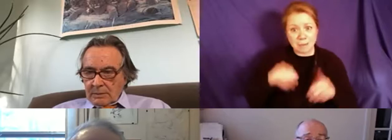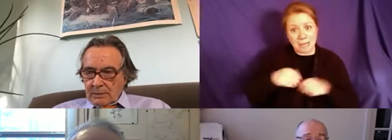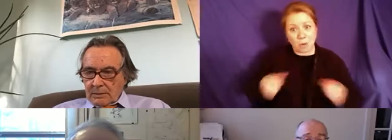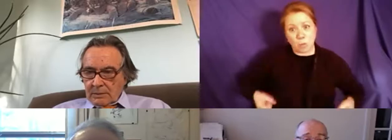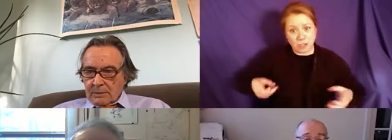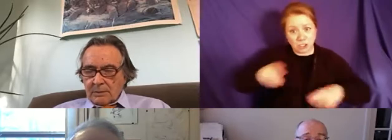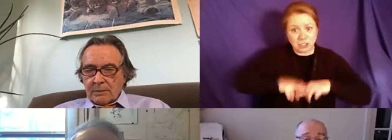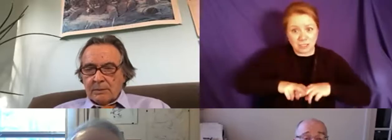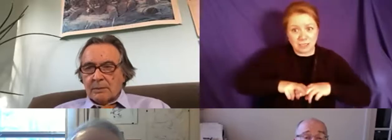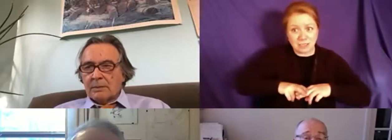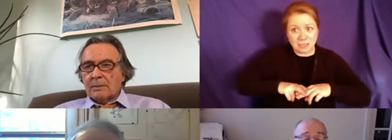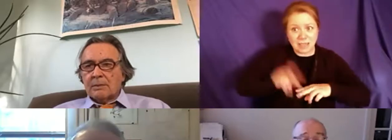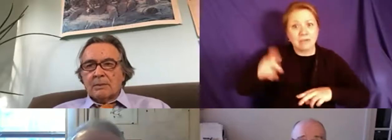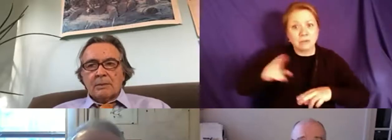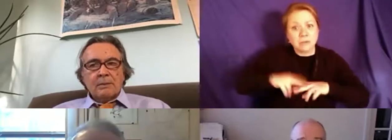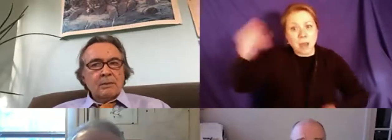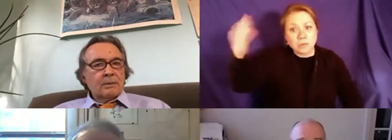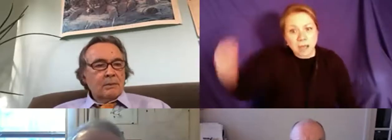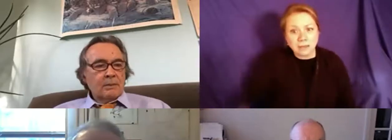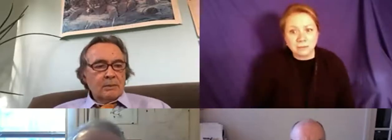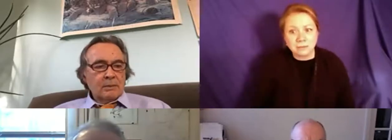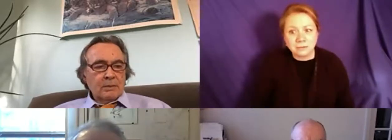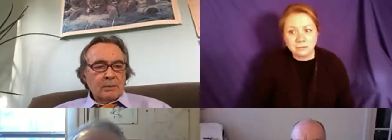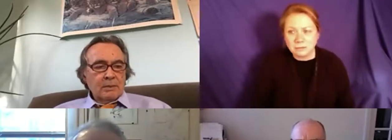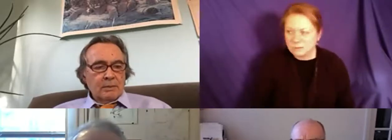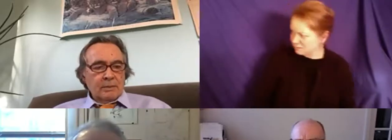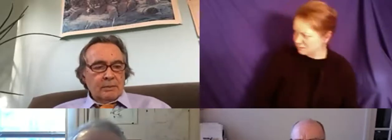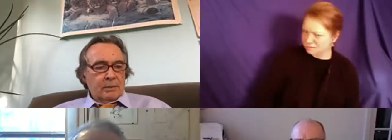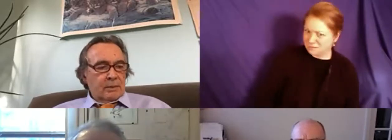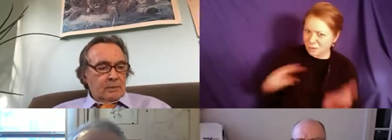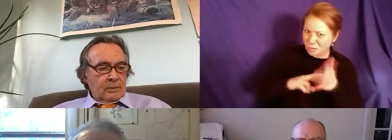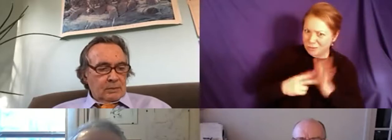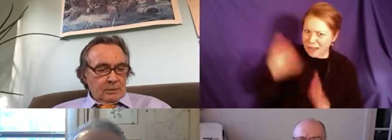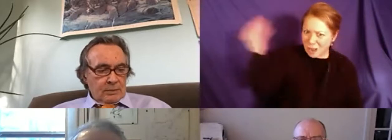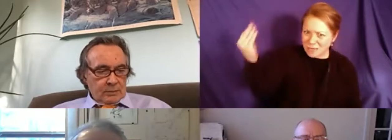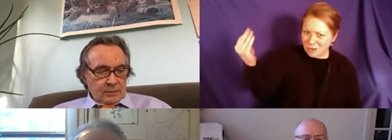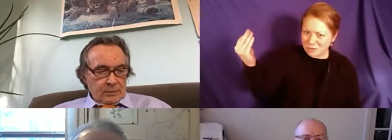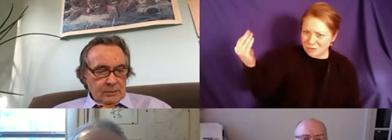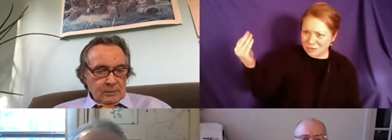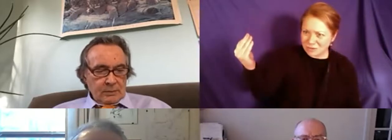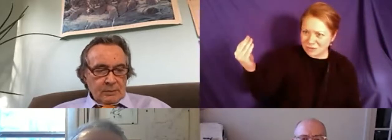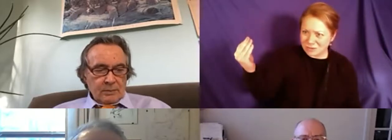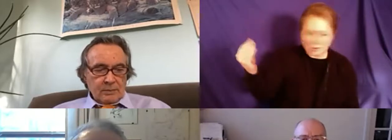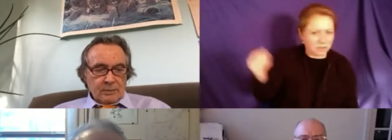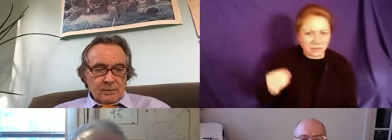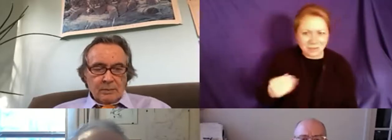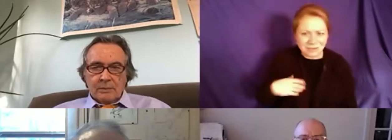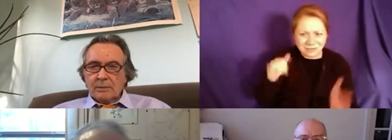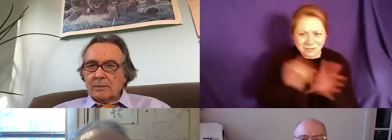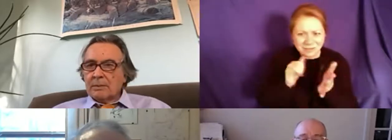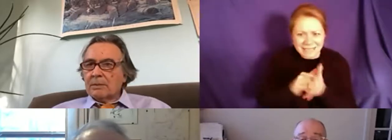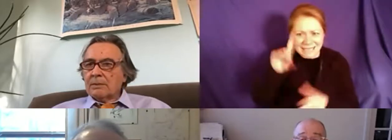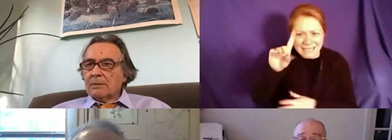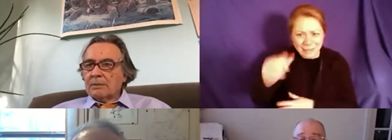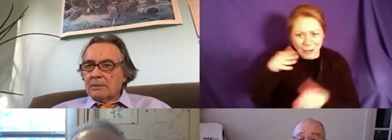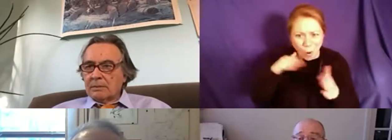be outside. I said, what do you mean outside? The House chamber. And I said, no, they can't be. This is Disability Awareness